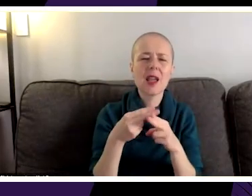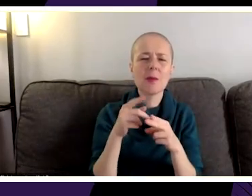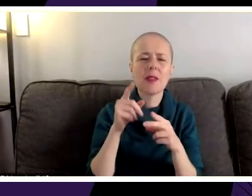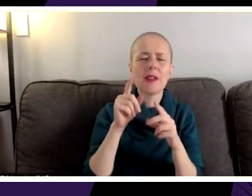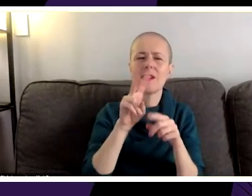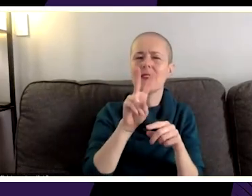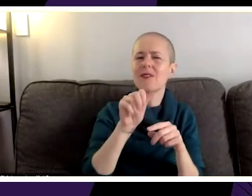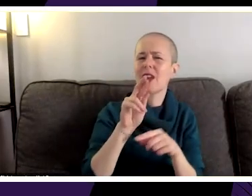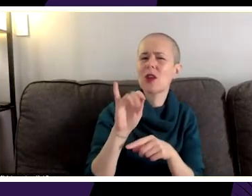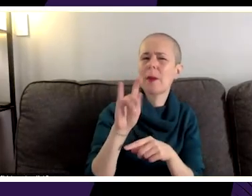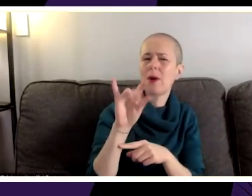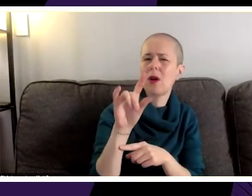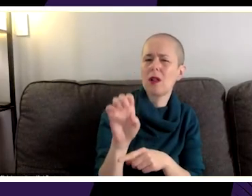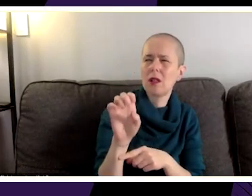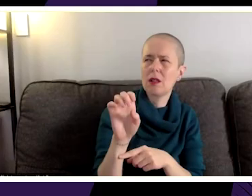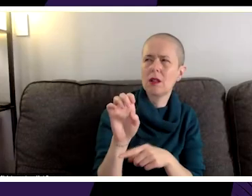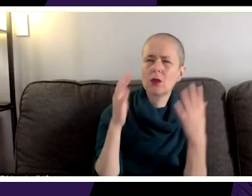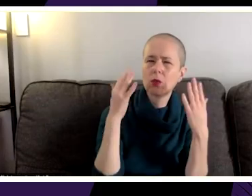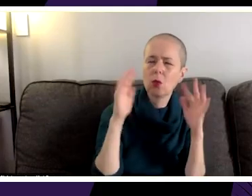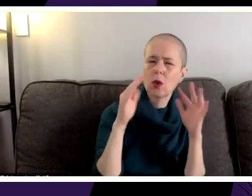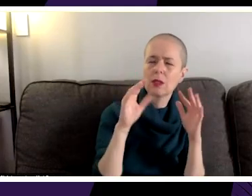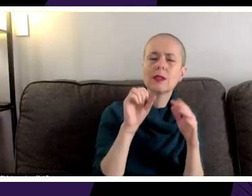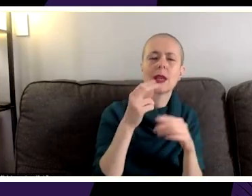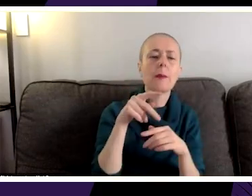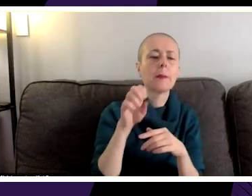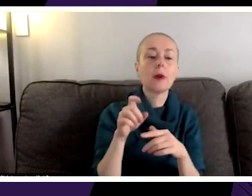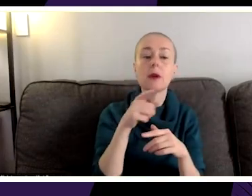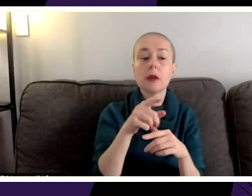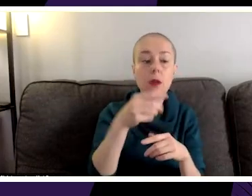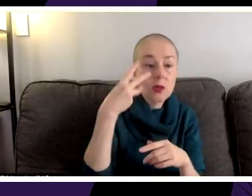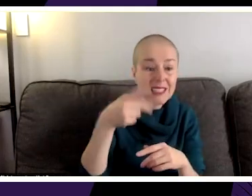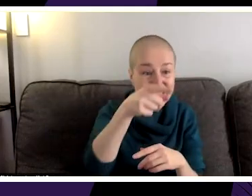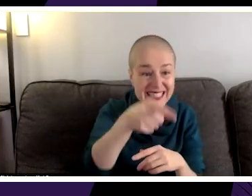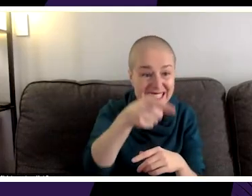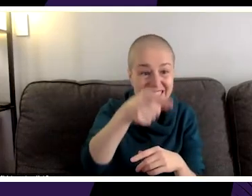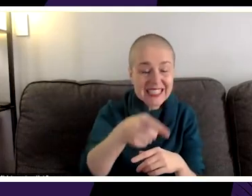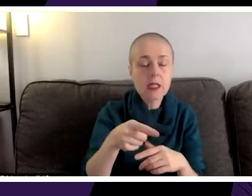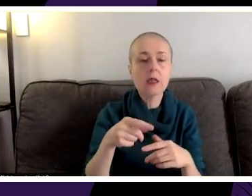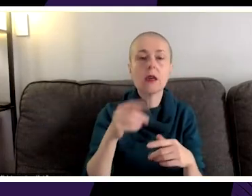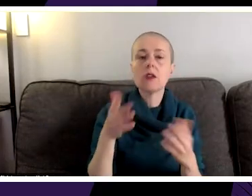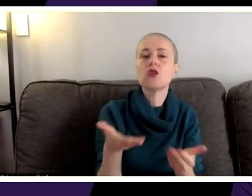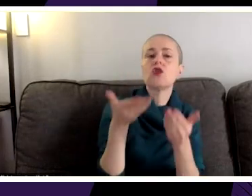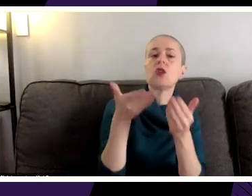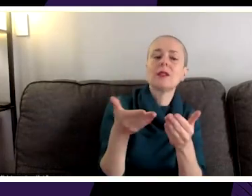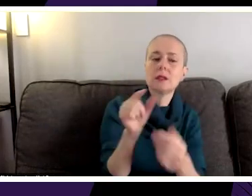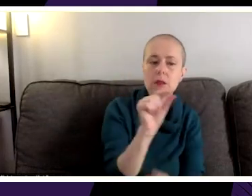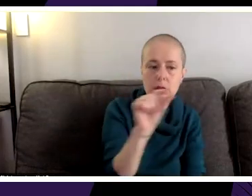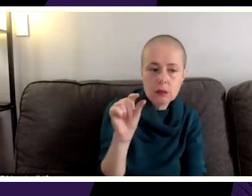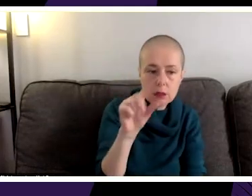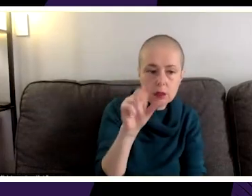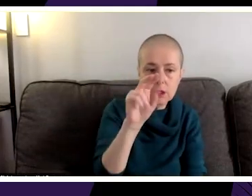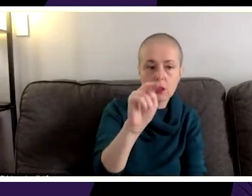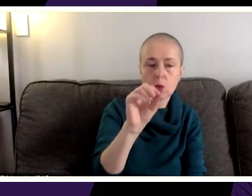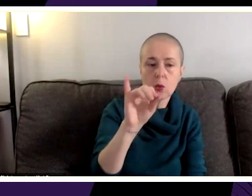it scale noise or noise scale? No worries. The autocomplete hinter now suggests that it was noise